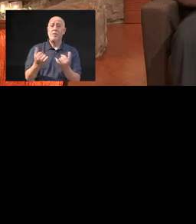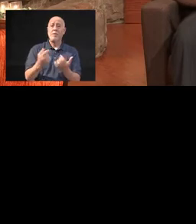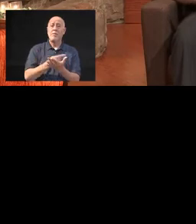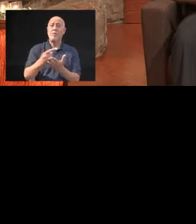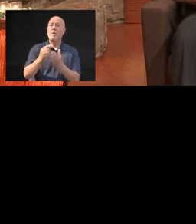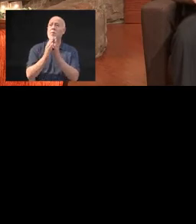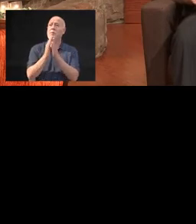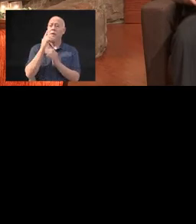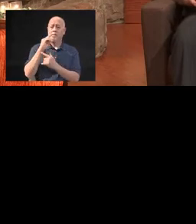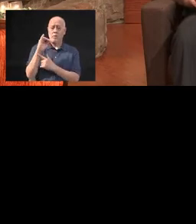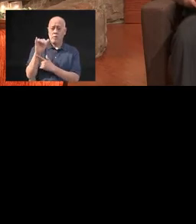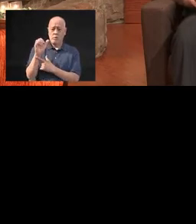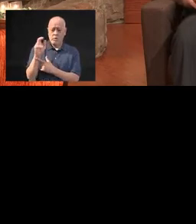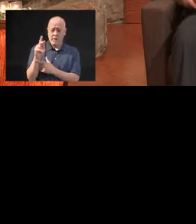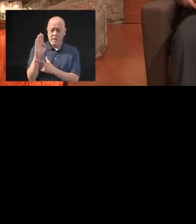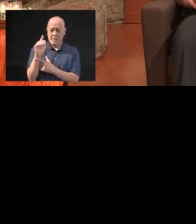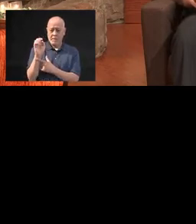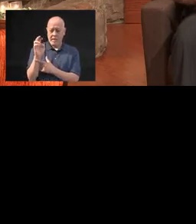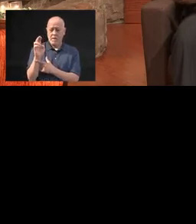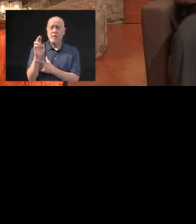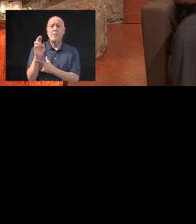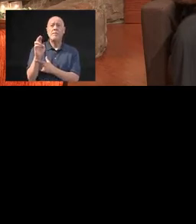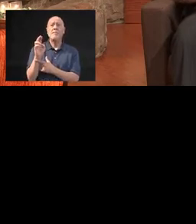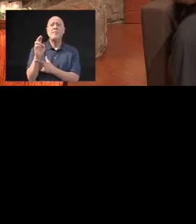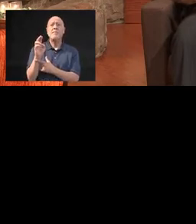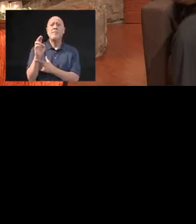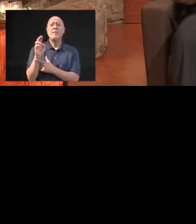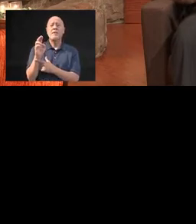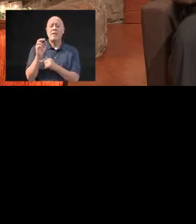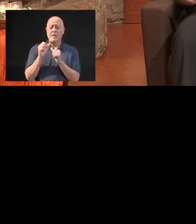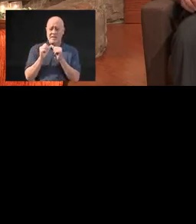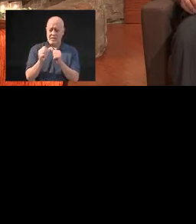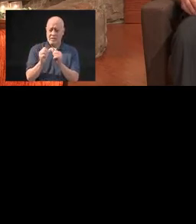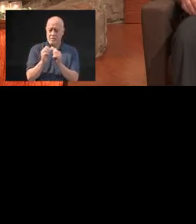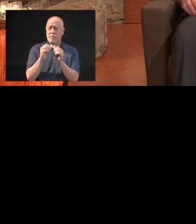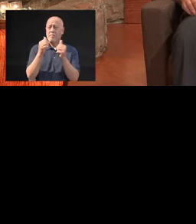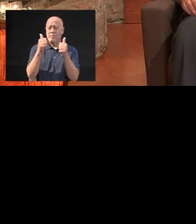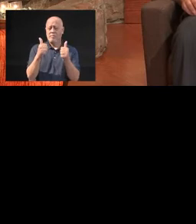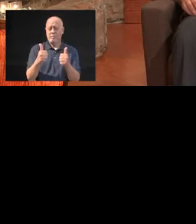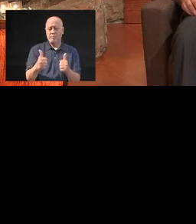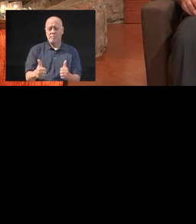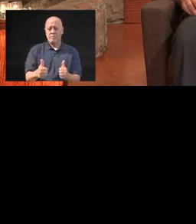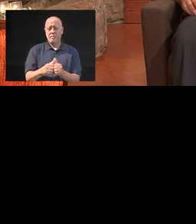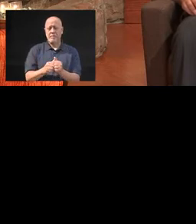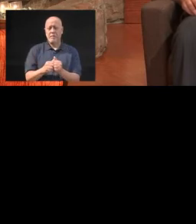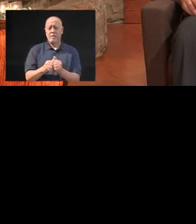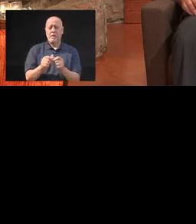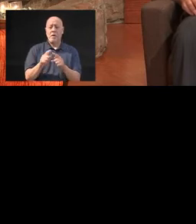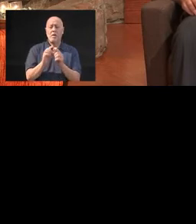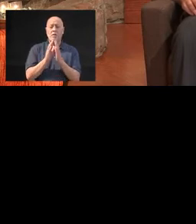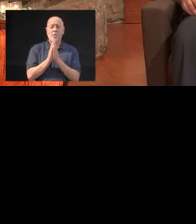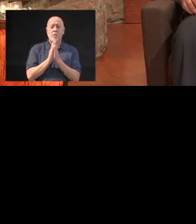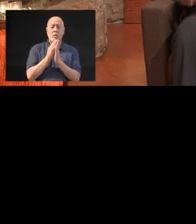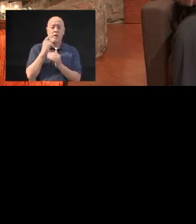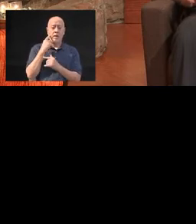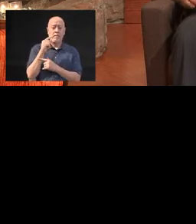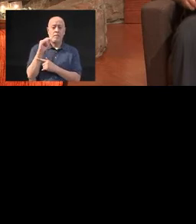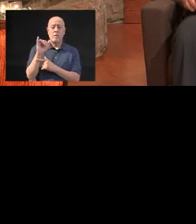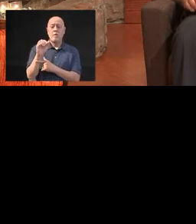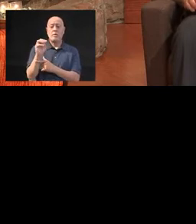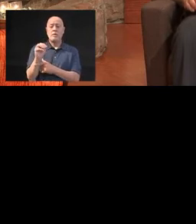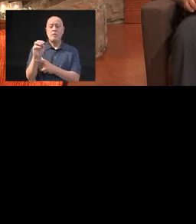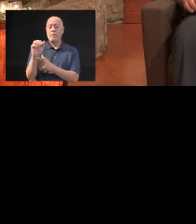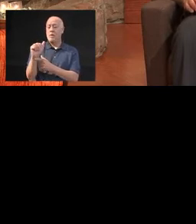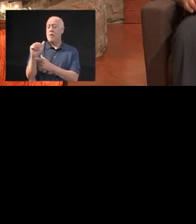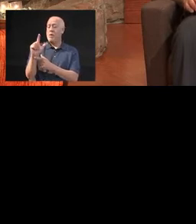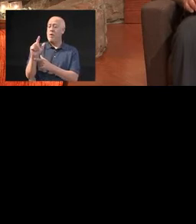be praying for Jack Baker, who's Tanya Beach's father and continues in declining health. We also would like to continue to lift up Jim